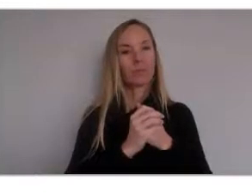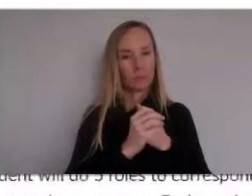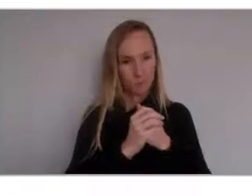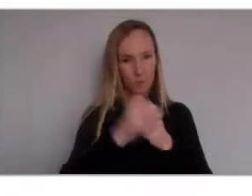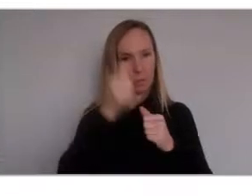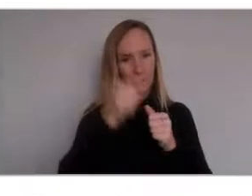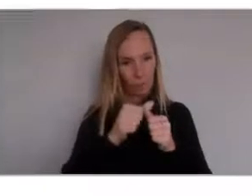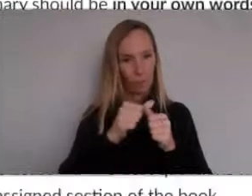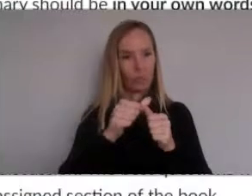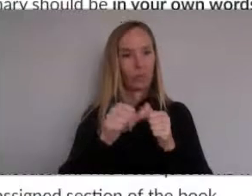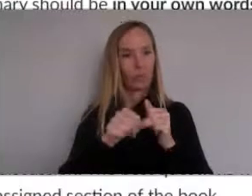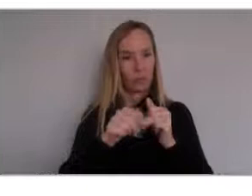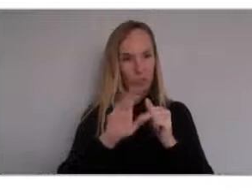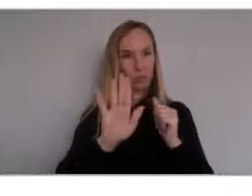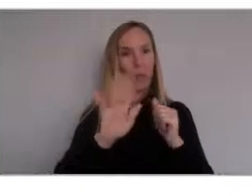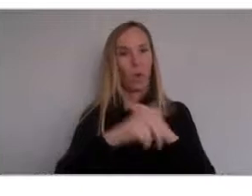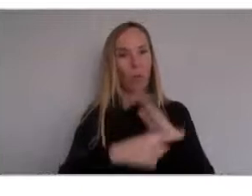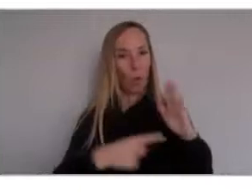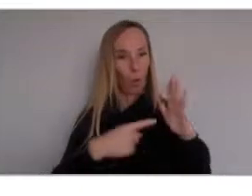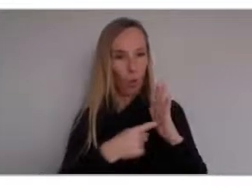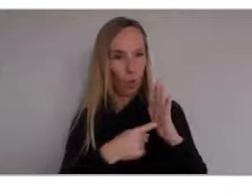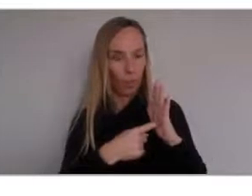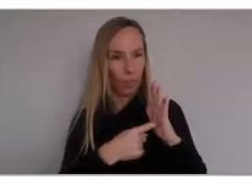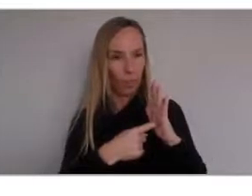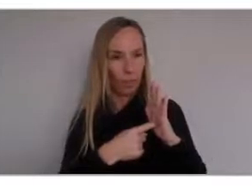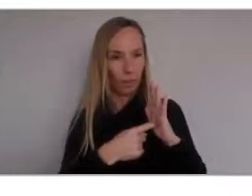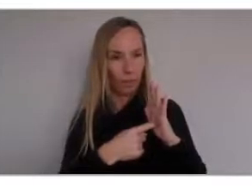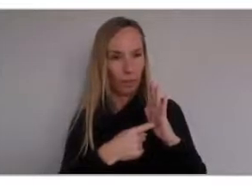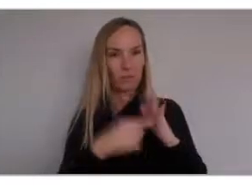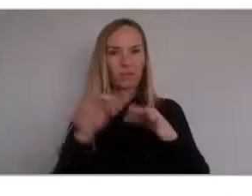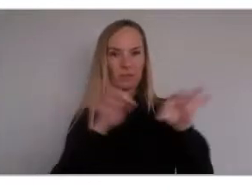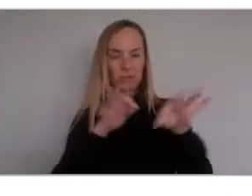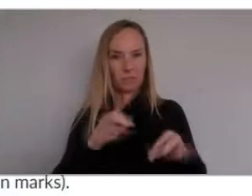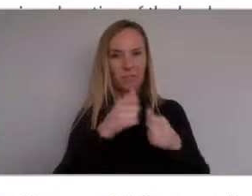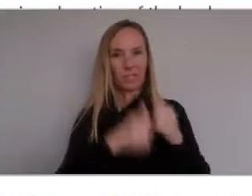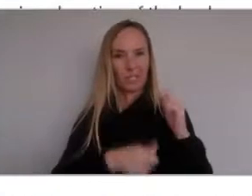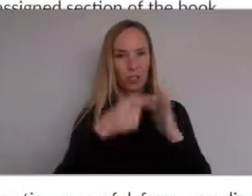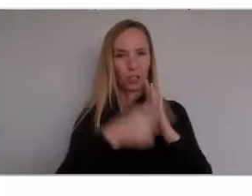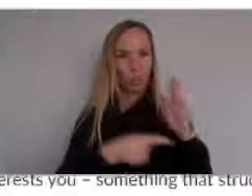role. So here's a repetition of what each role is. So,